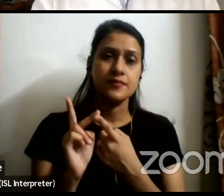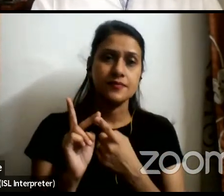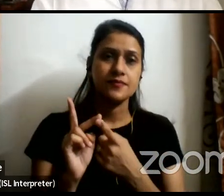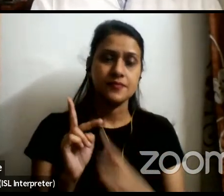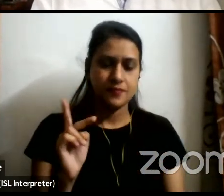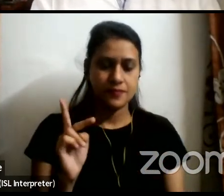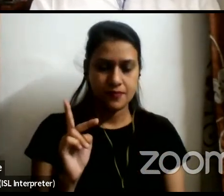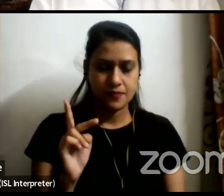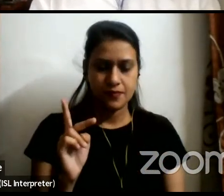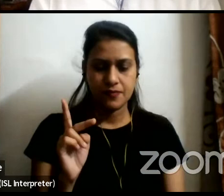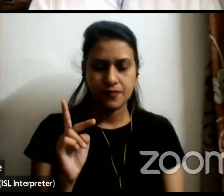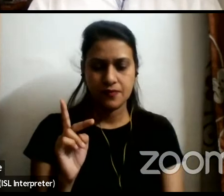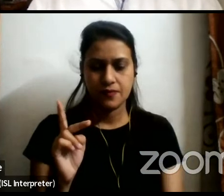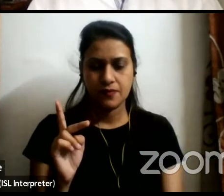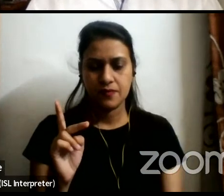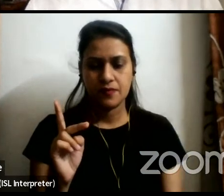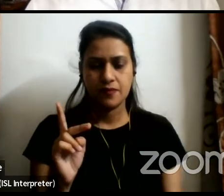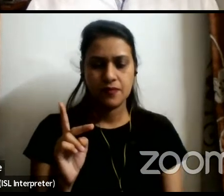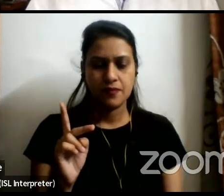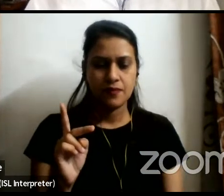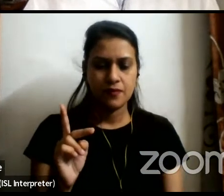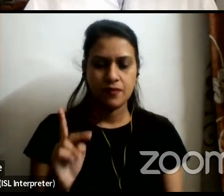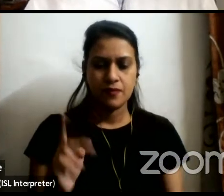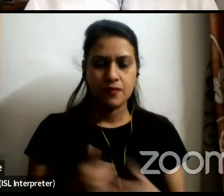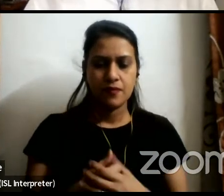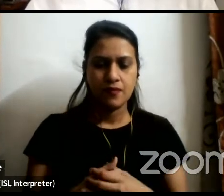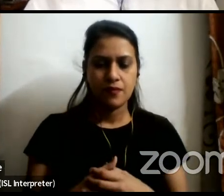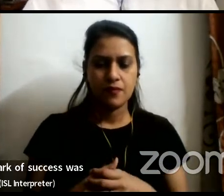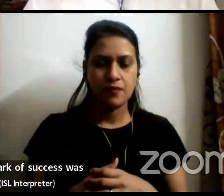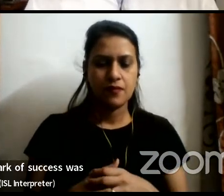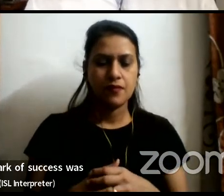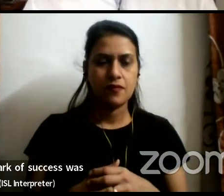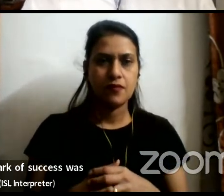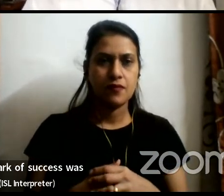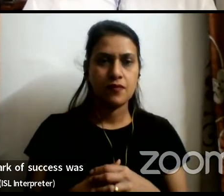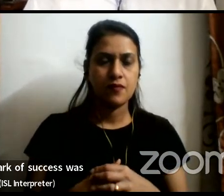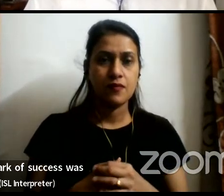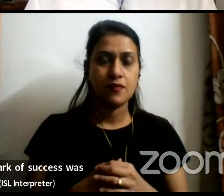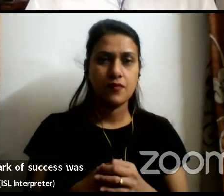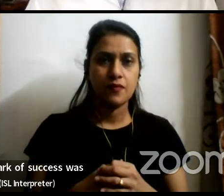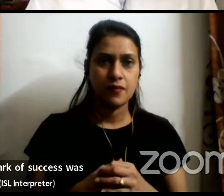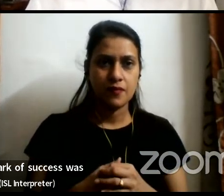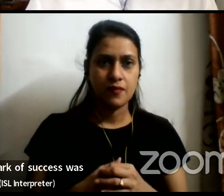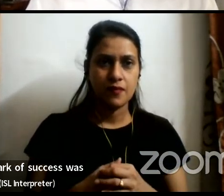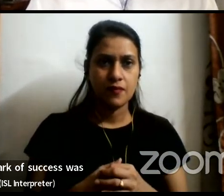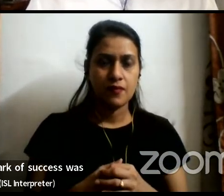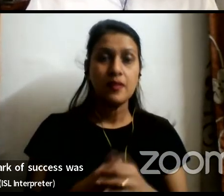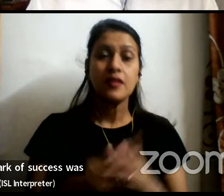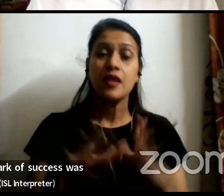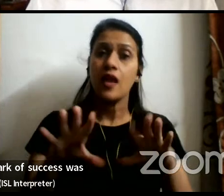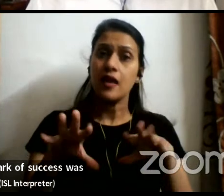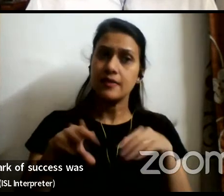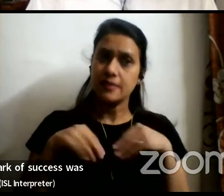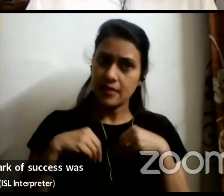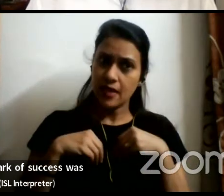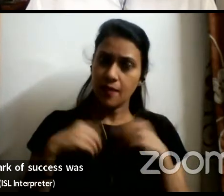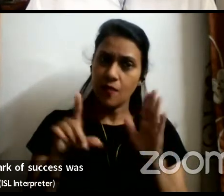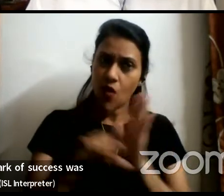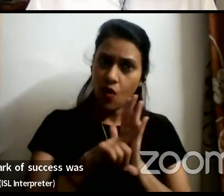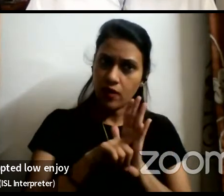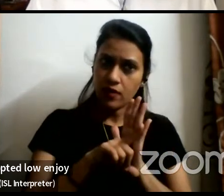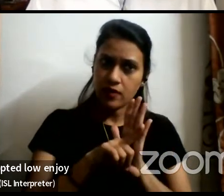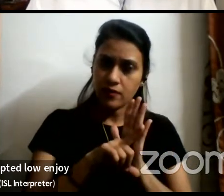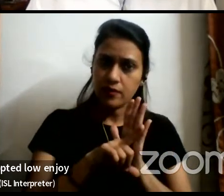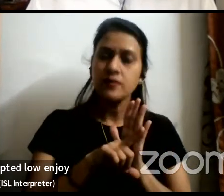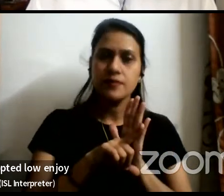success benchmark of success was what kind of interaction does the adopted law enjoy